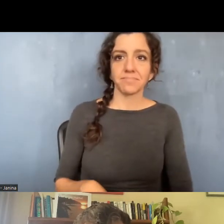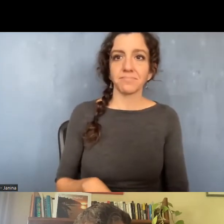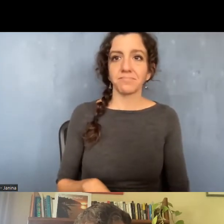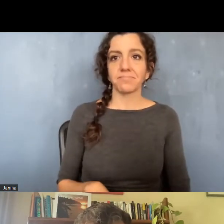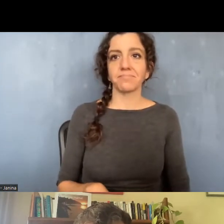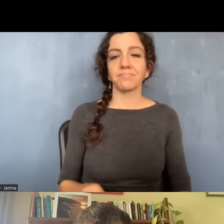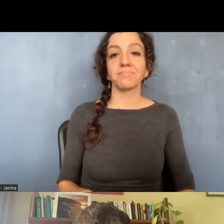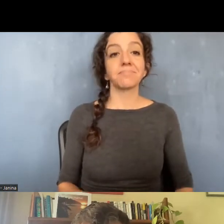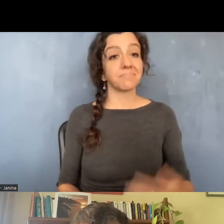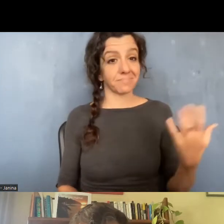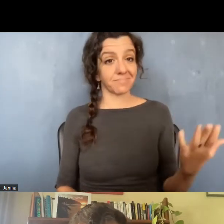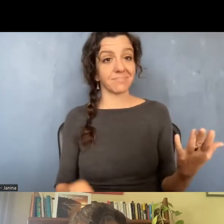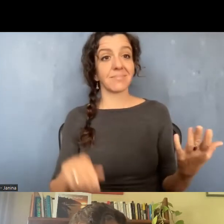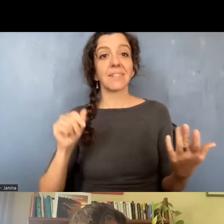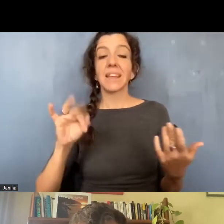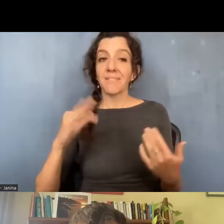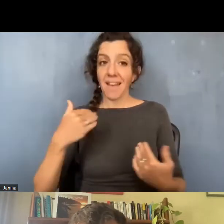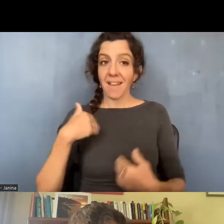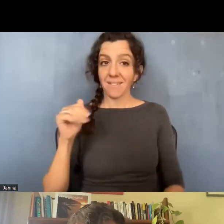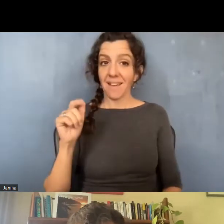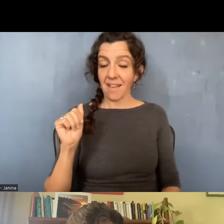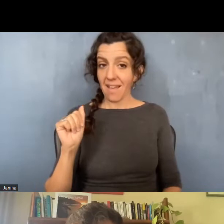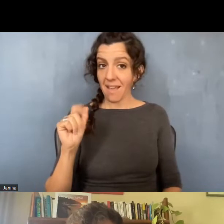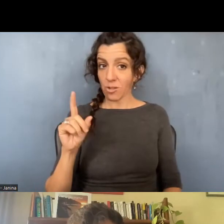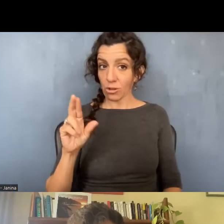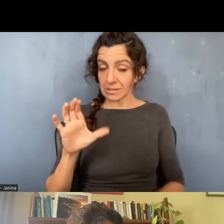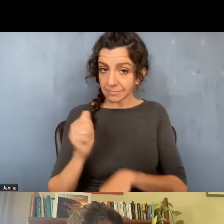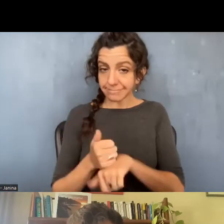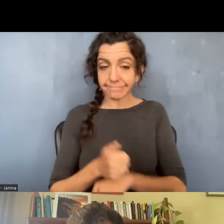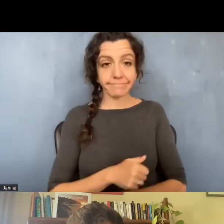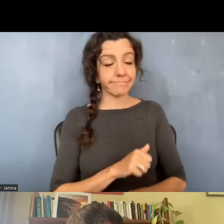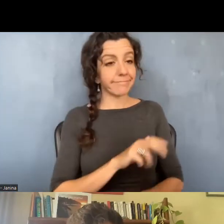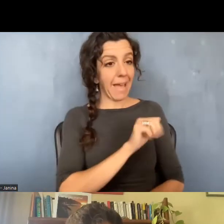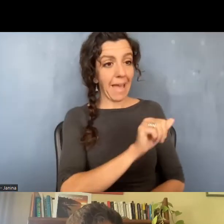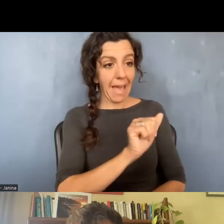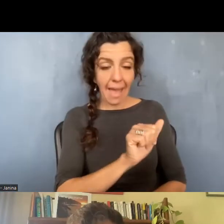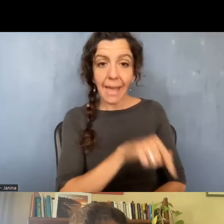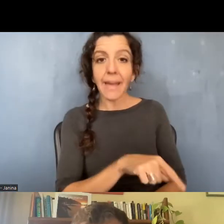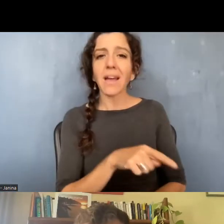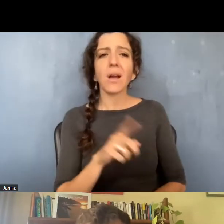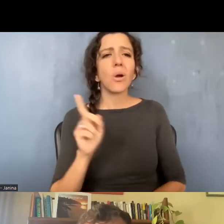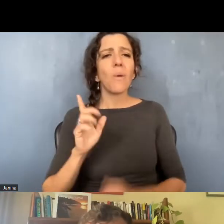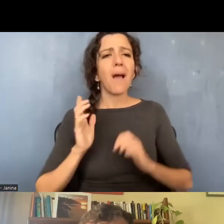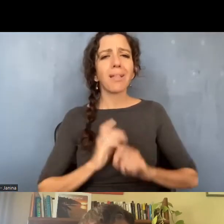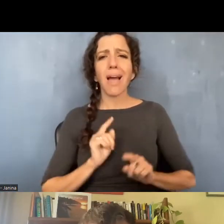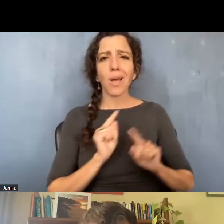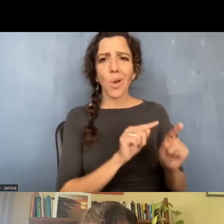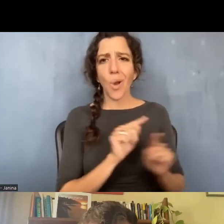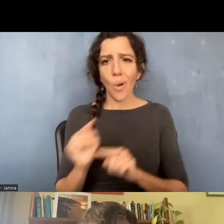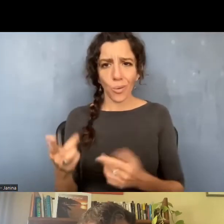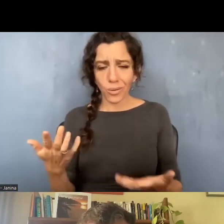is an ADRC in place and a AAA in place, where does the client go first? It seems a bit